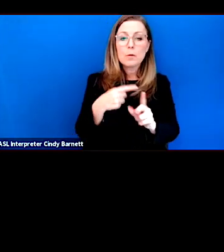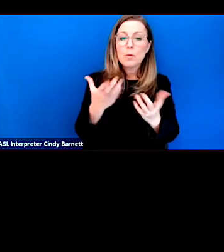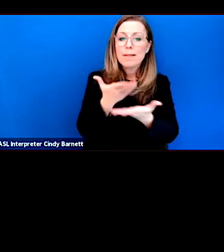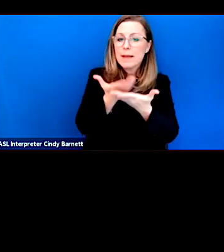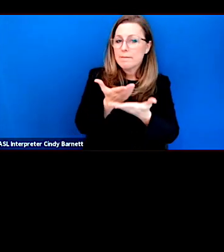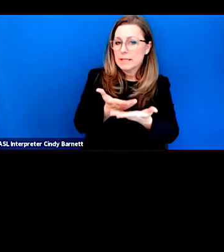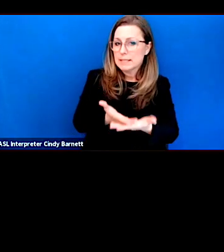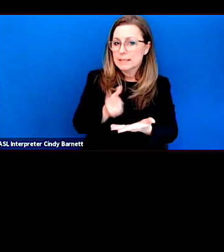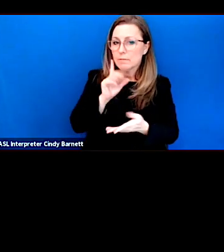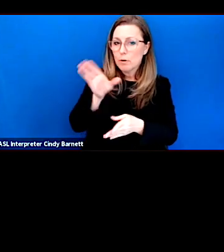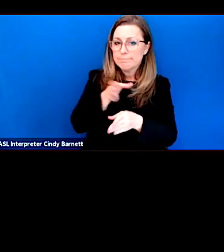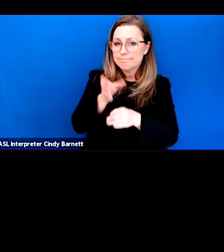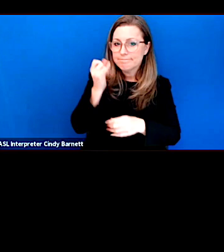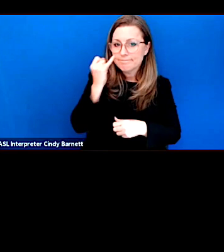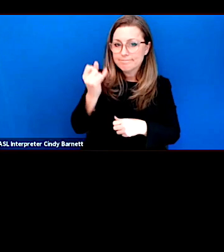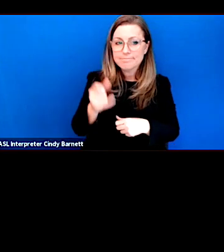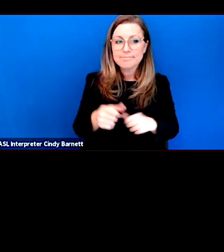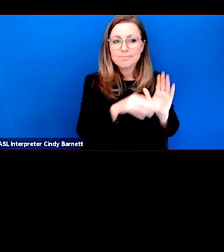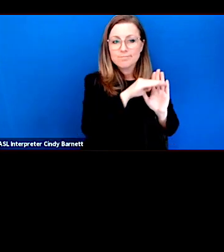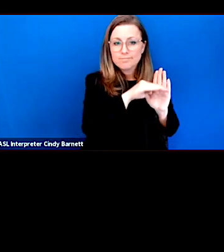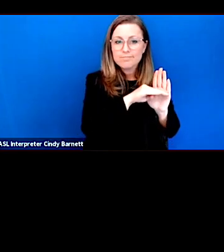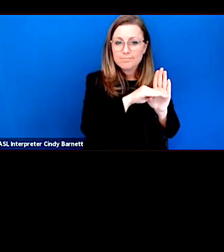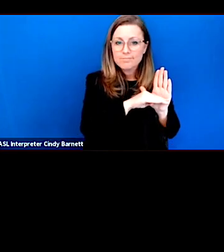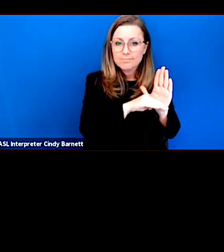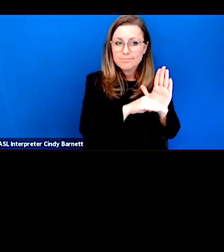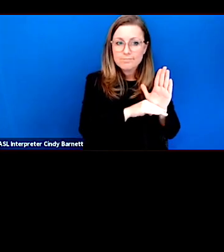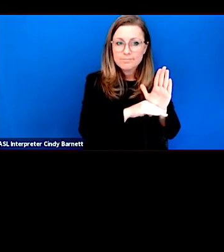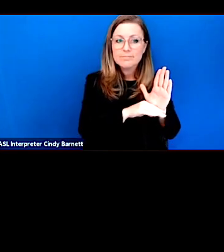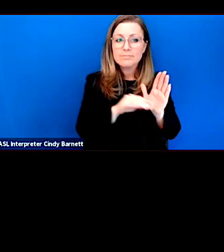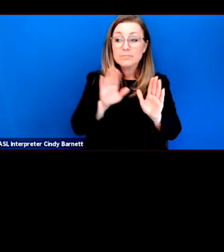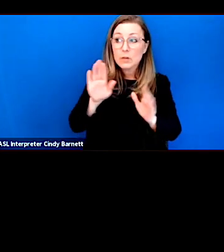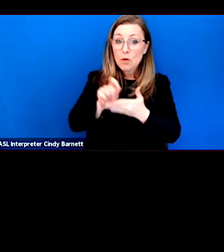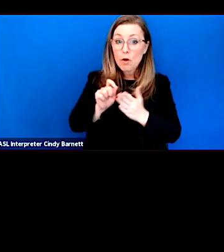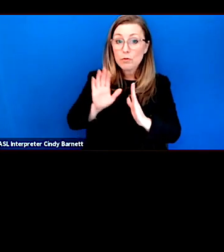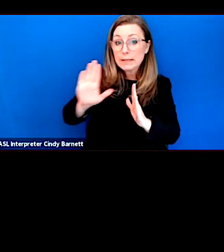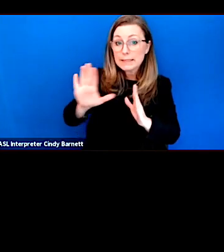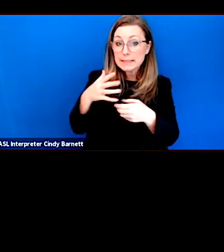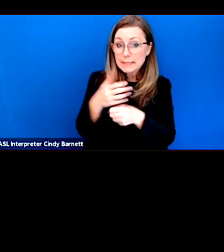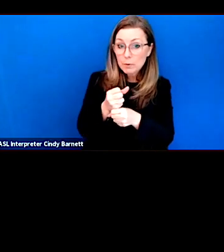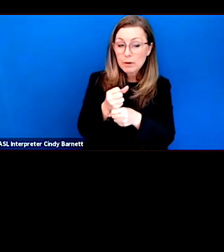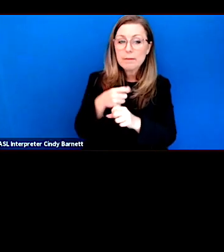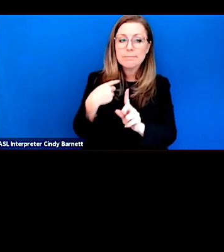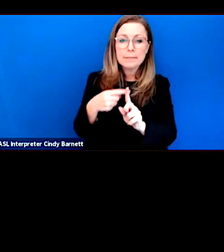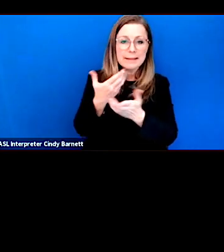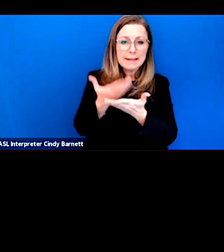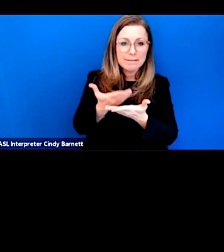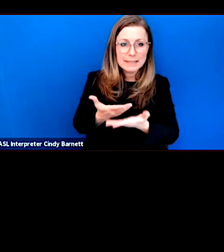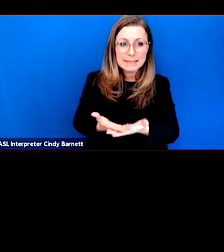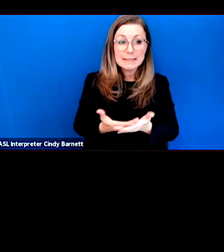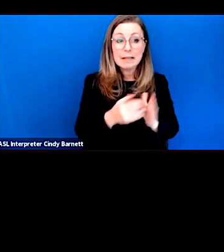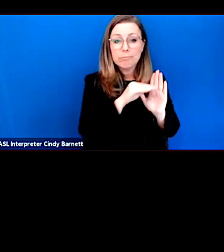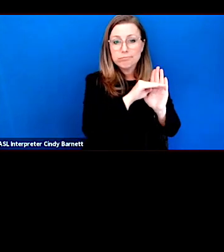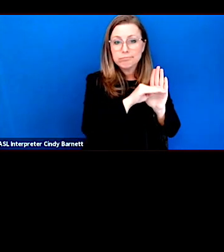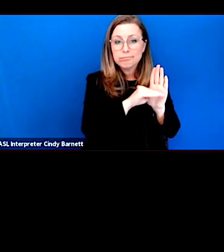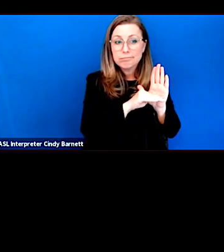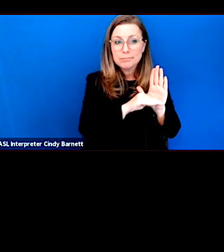author summary, and then here's the evidence. And in this case, this was a quote from one of the participants in Alonso's